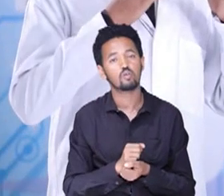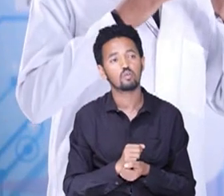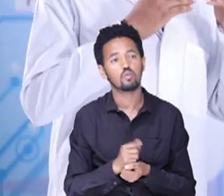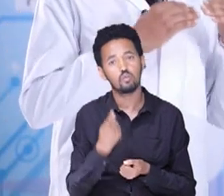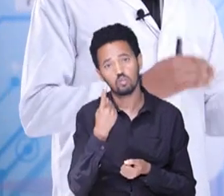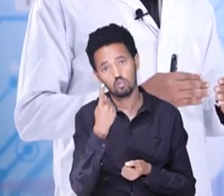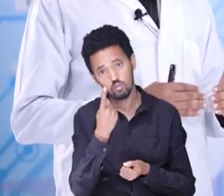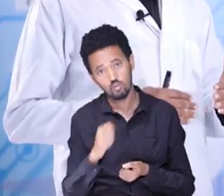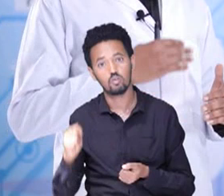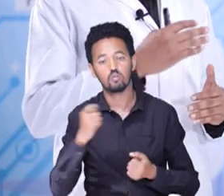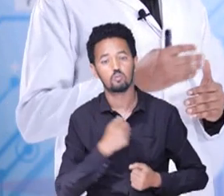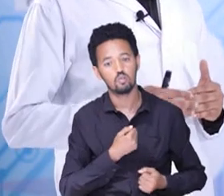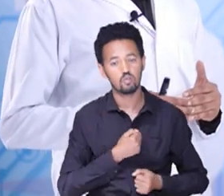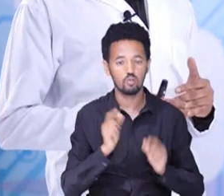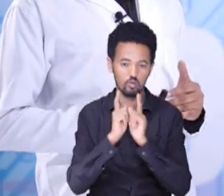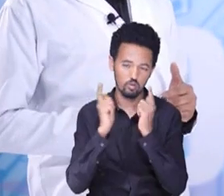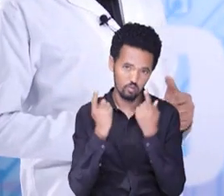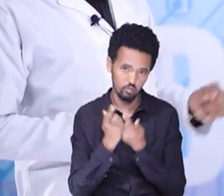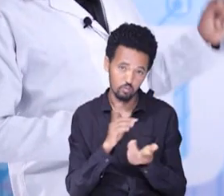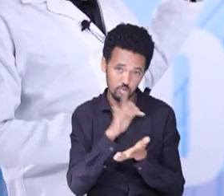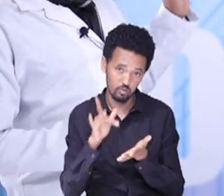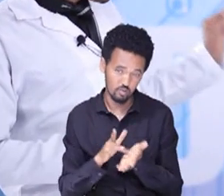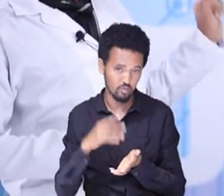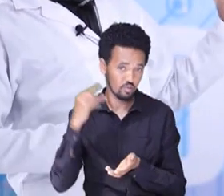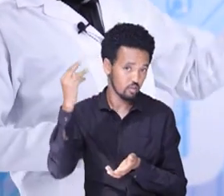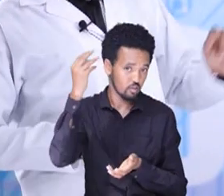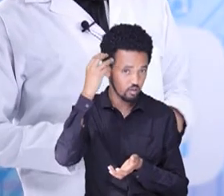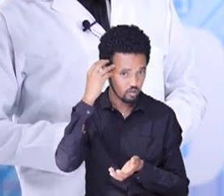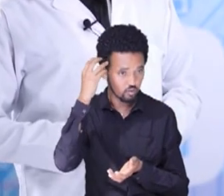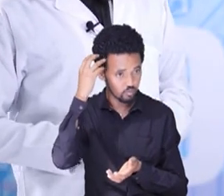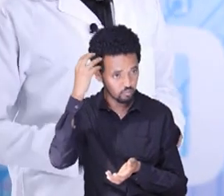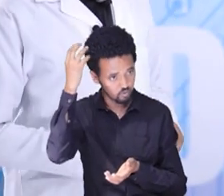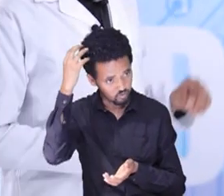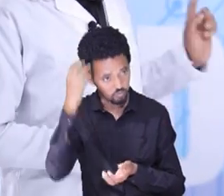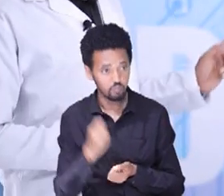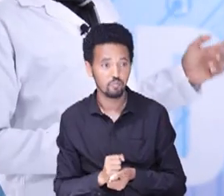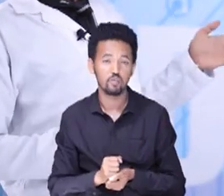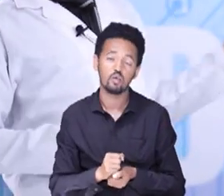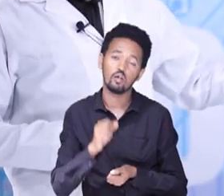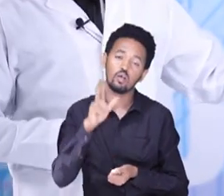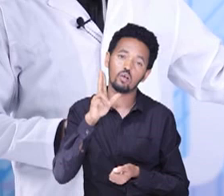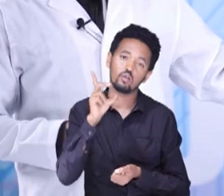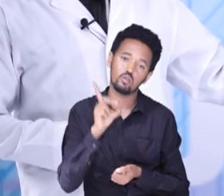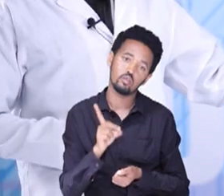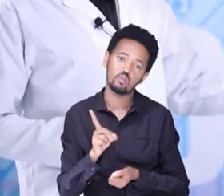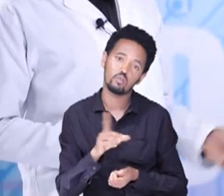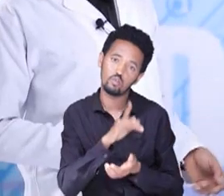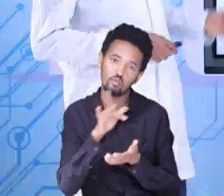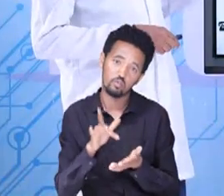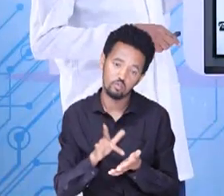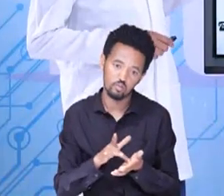the military group and the central government. And the age conflict between Raya and Azawitini group with the